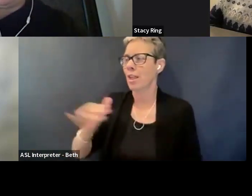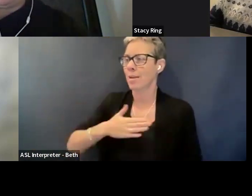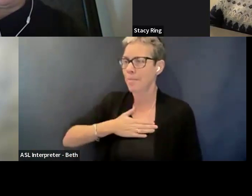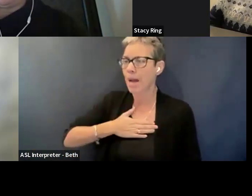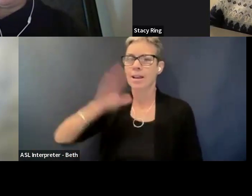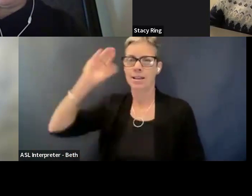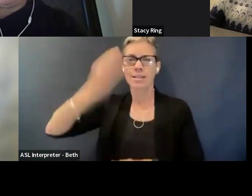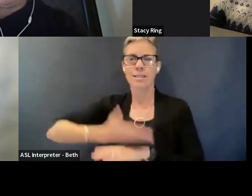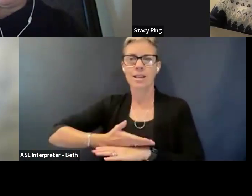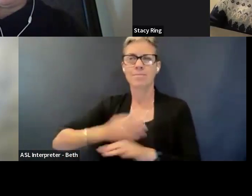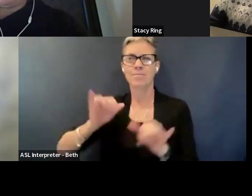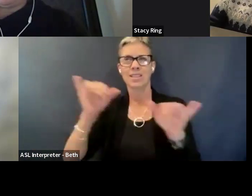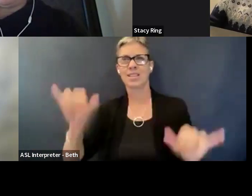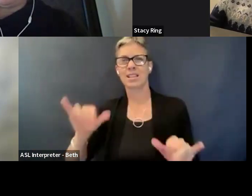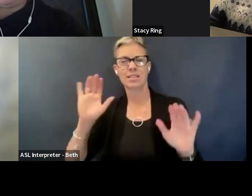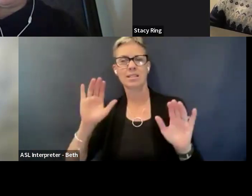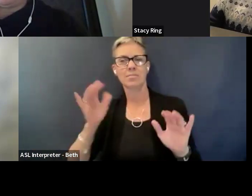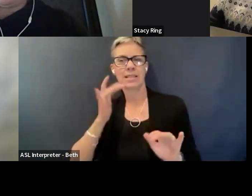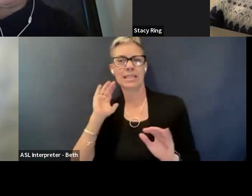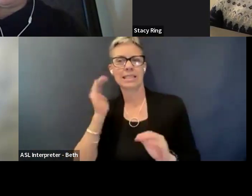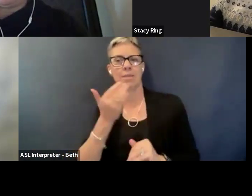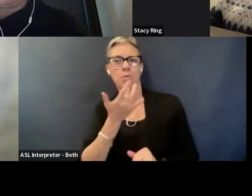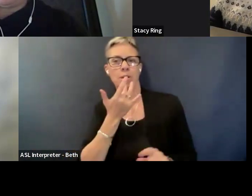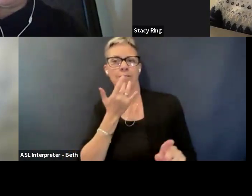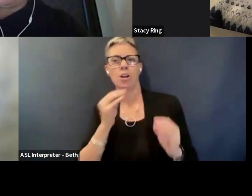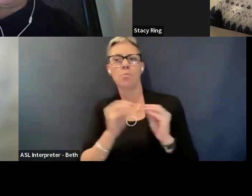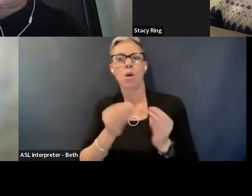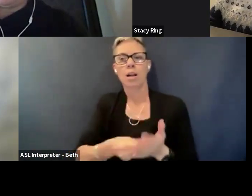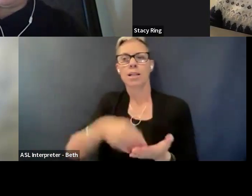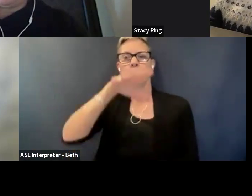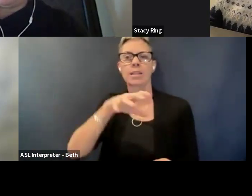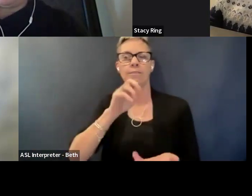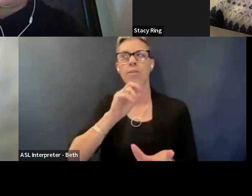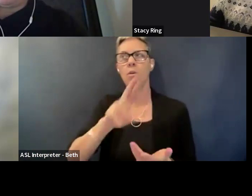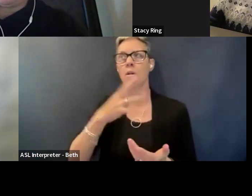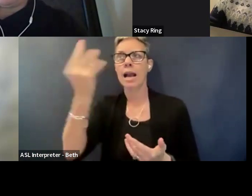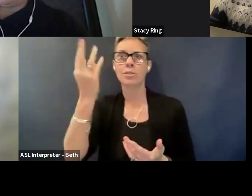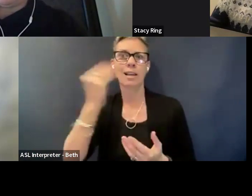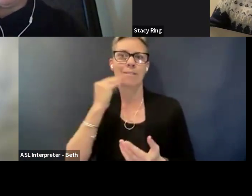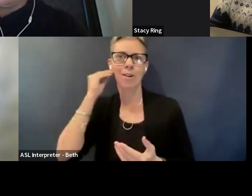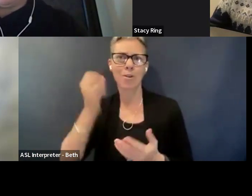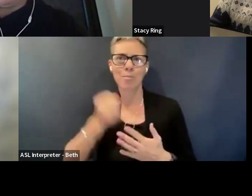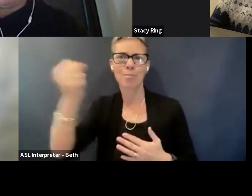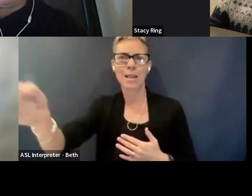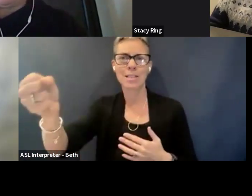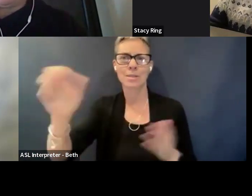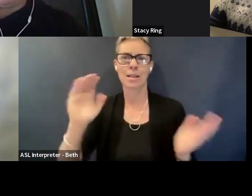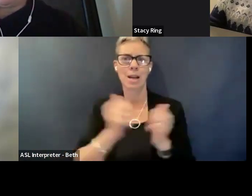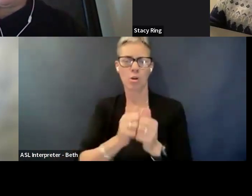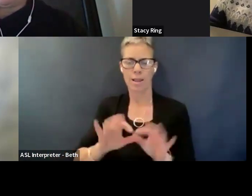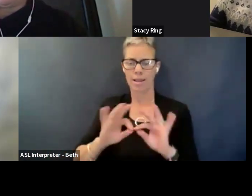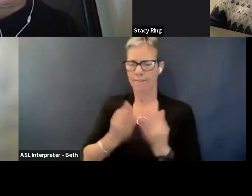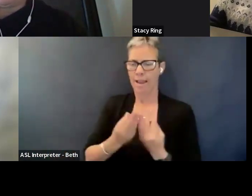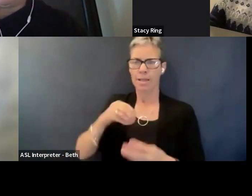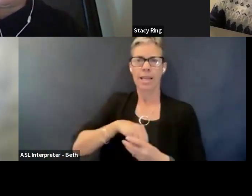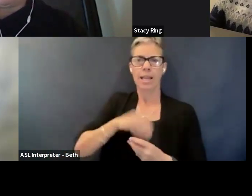the system does seem to favor more expensive institutional or out-of-home placements over family placements. And not